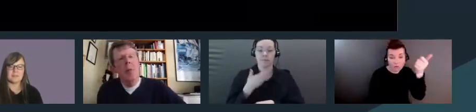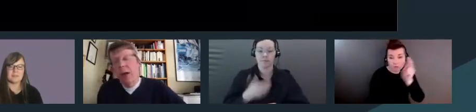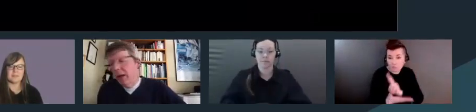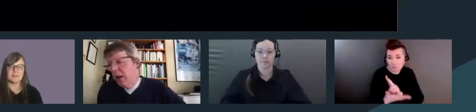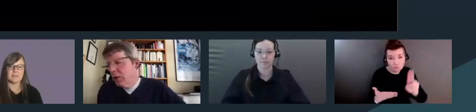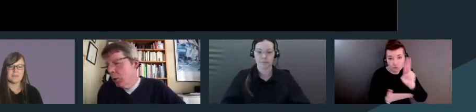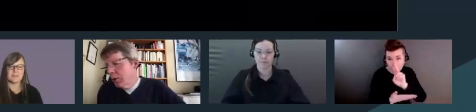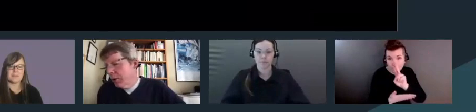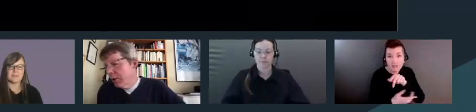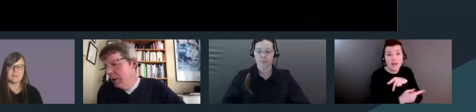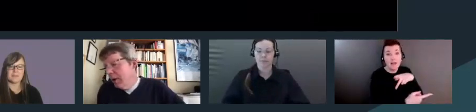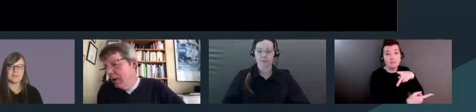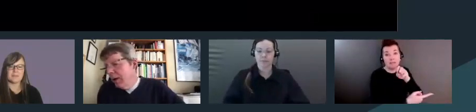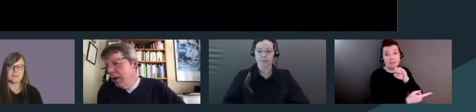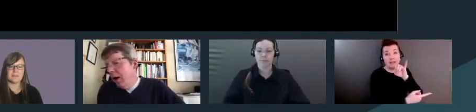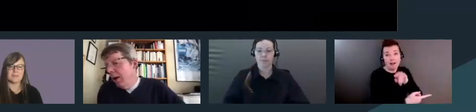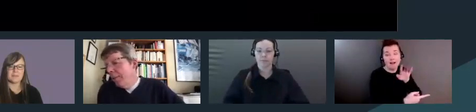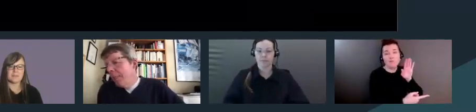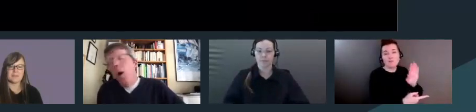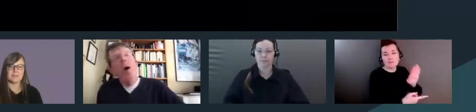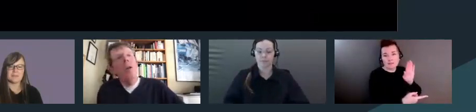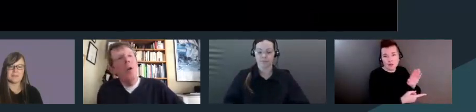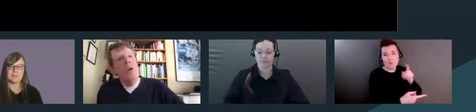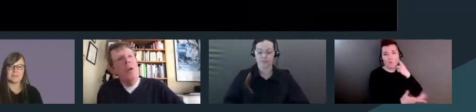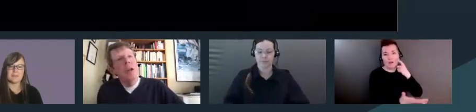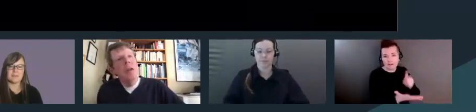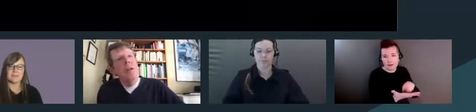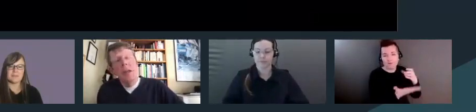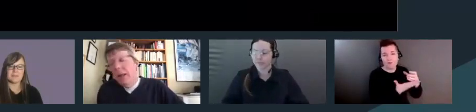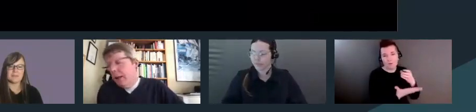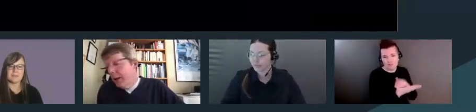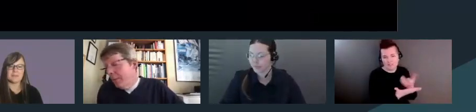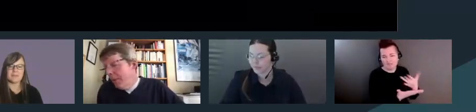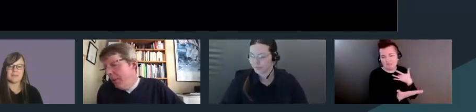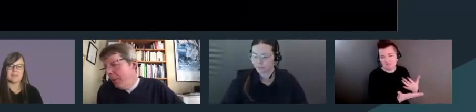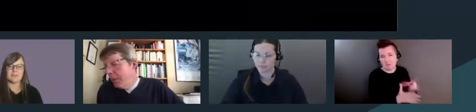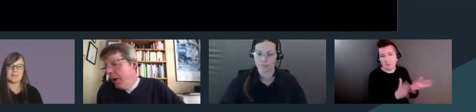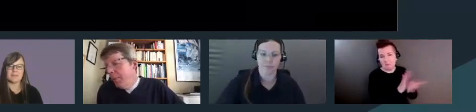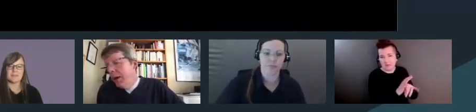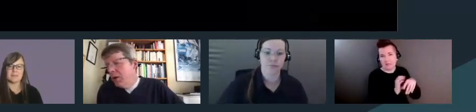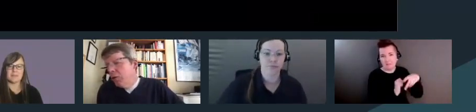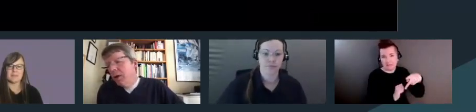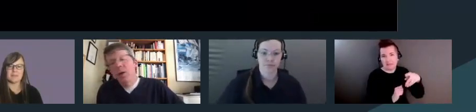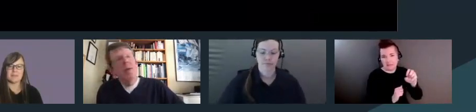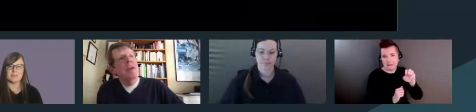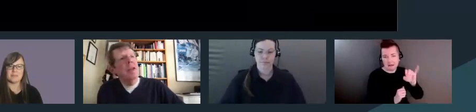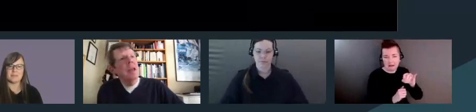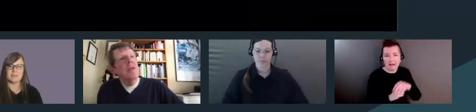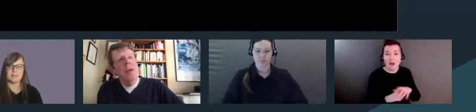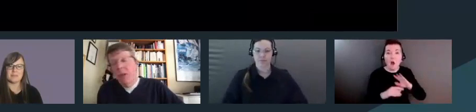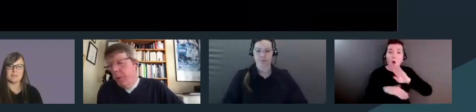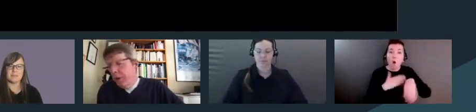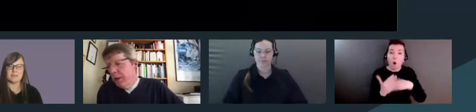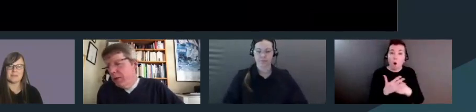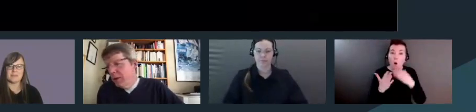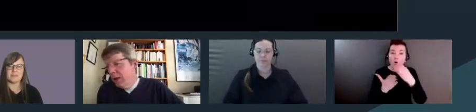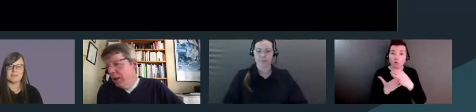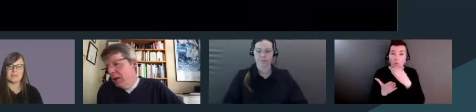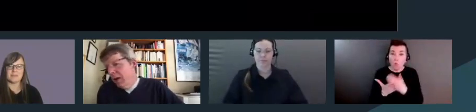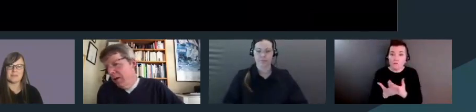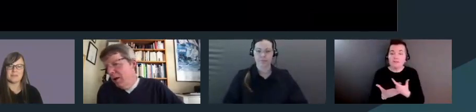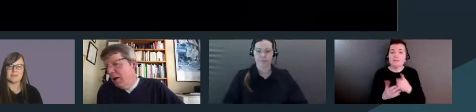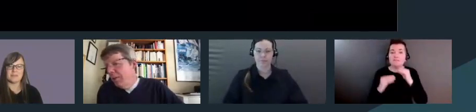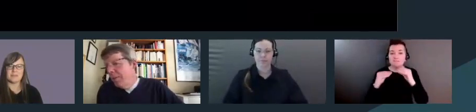UPEI recognized courses. All courses in the CELN were taught by instructors with successful